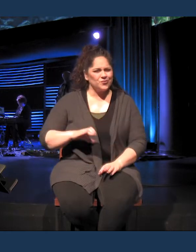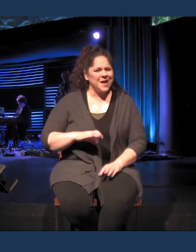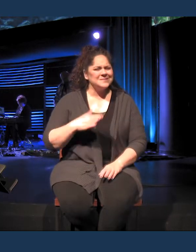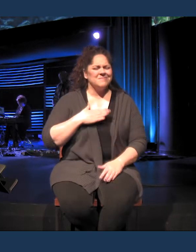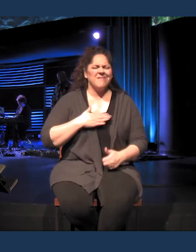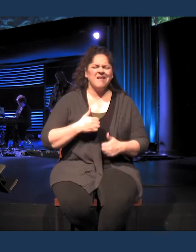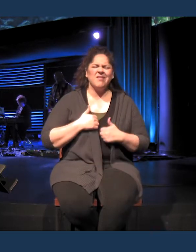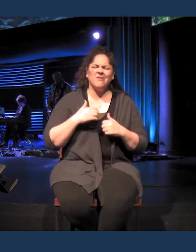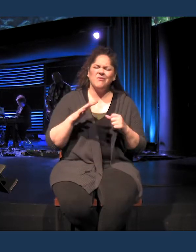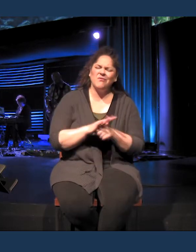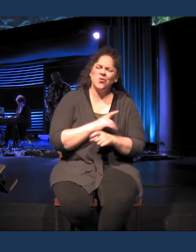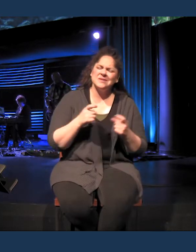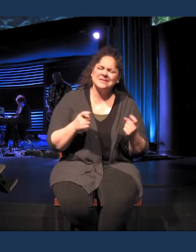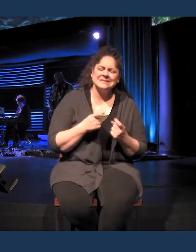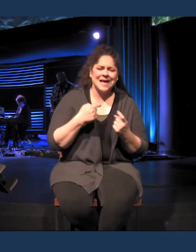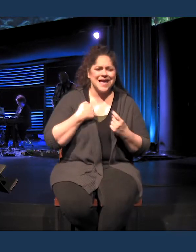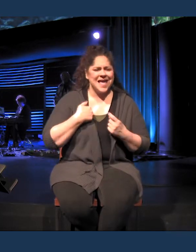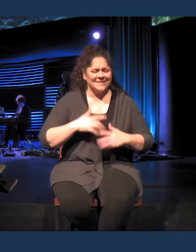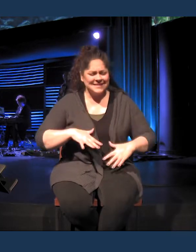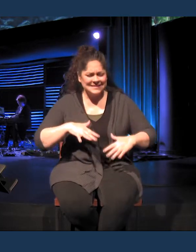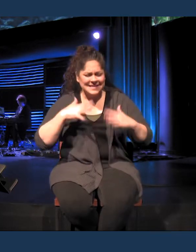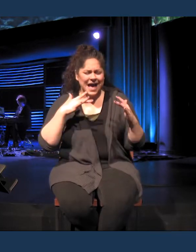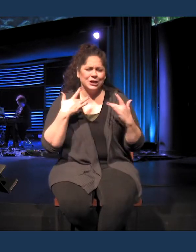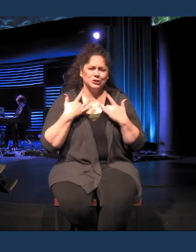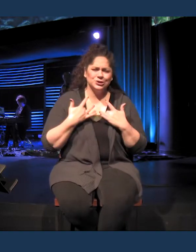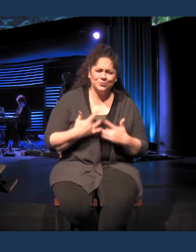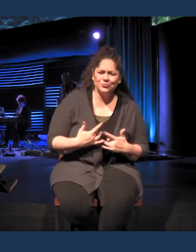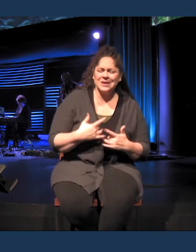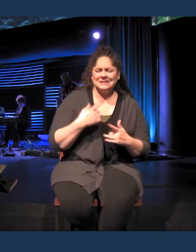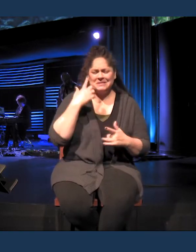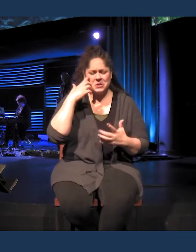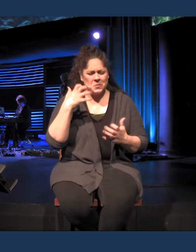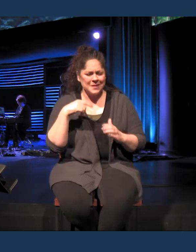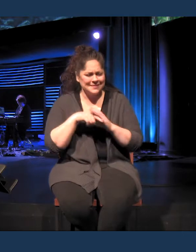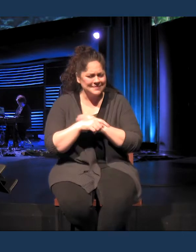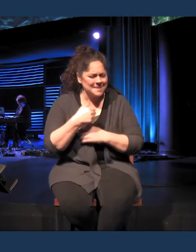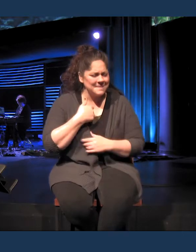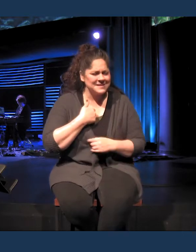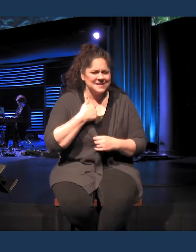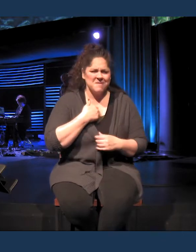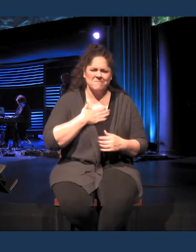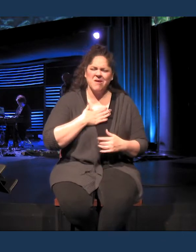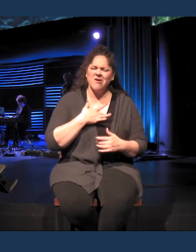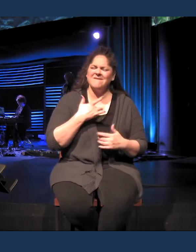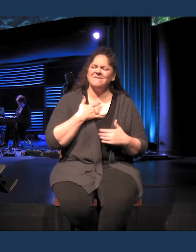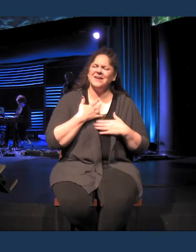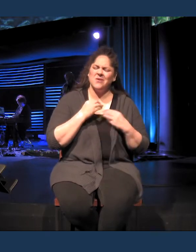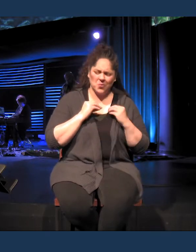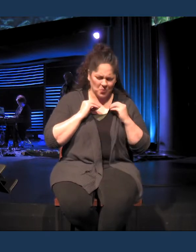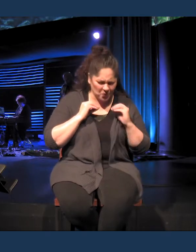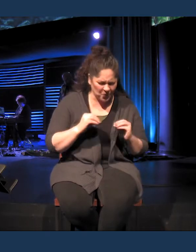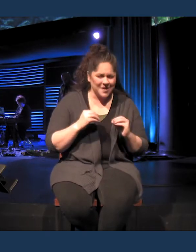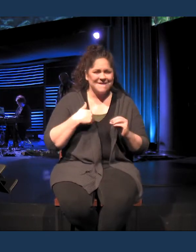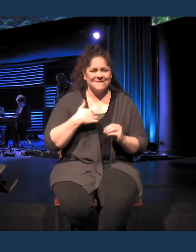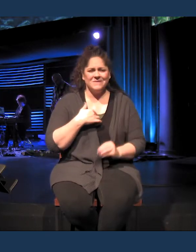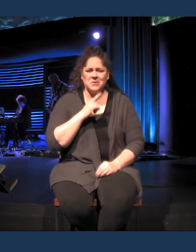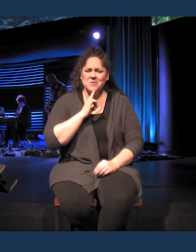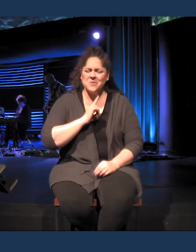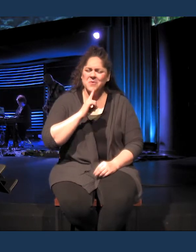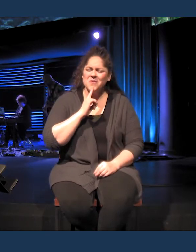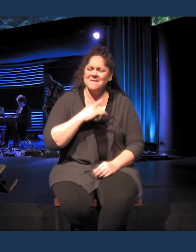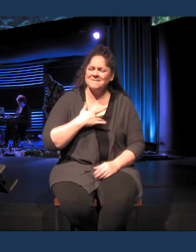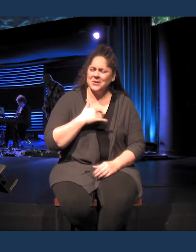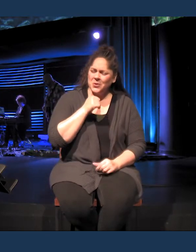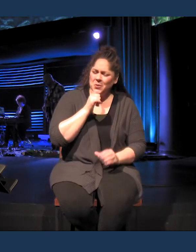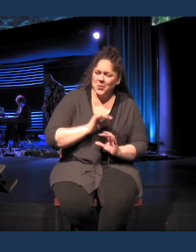suffered from anxiety, depression, and suicidal thoughts. I had an empty feeling in my heart. I was lonely and felt worthless. I tried